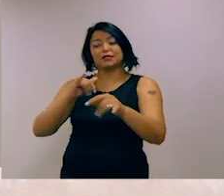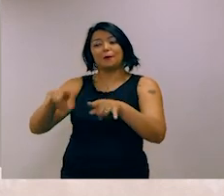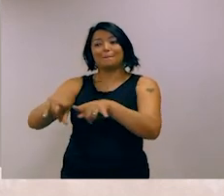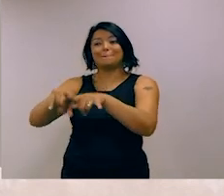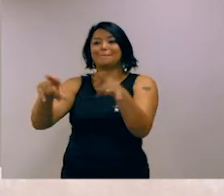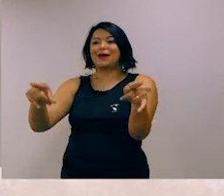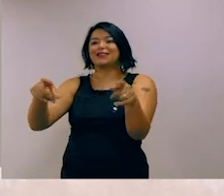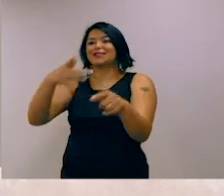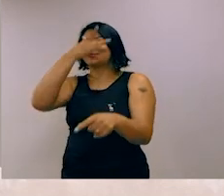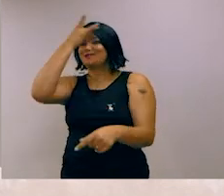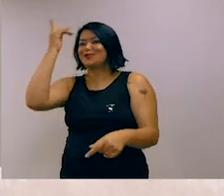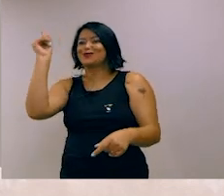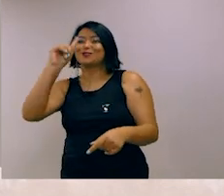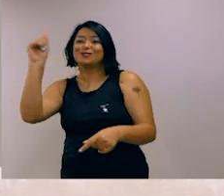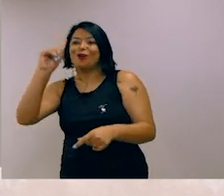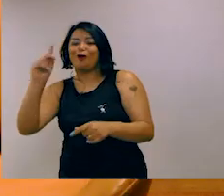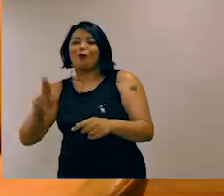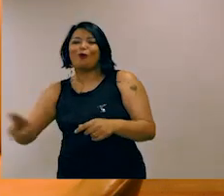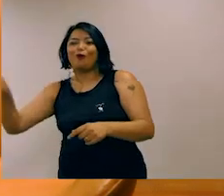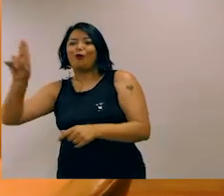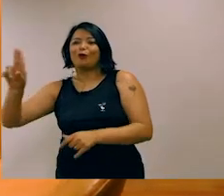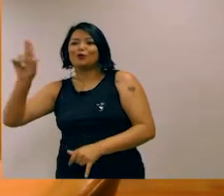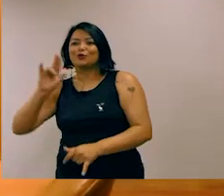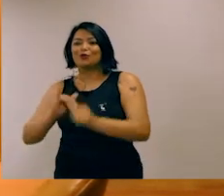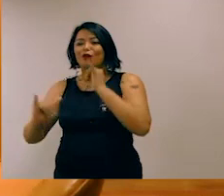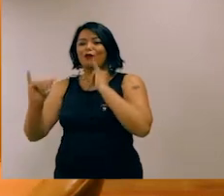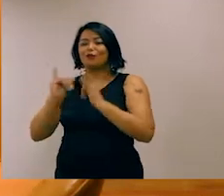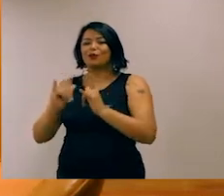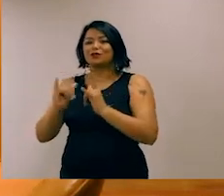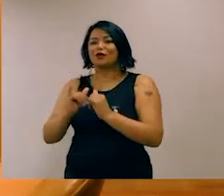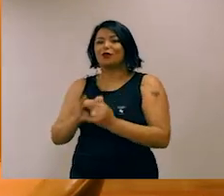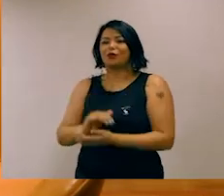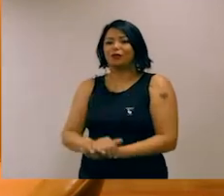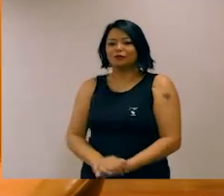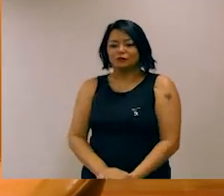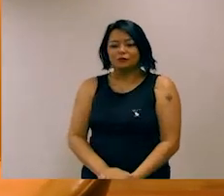do is basically pick the treatment that worked the best on average.